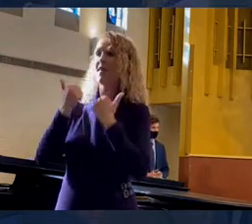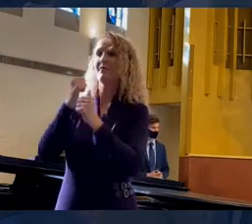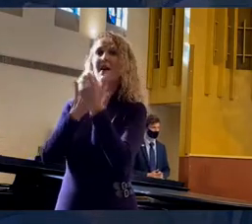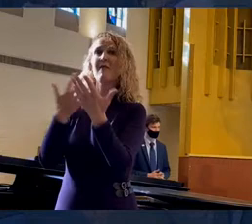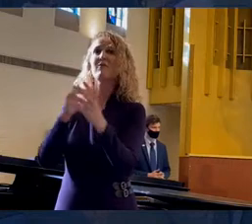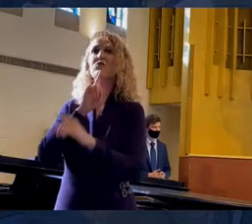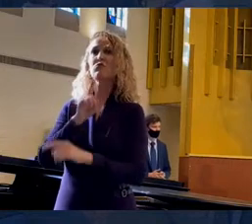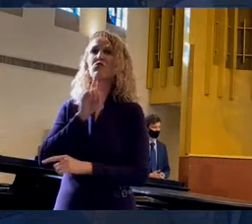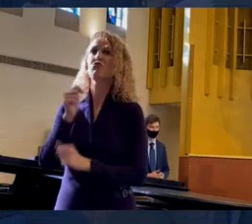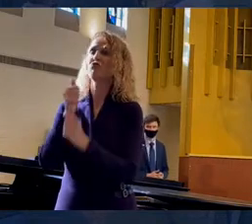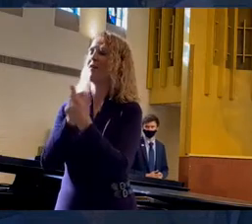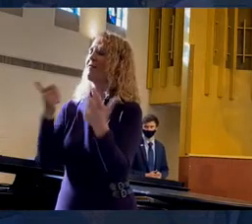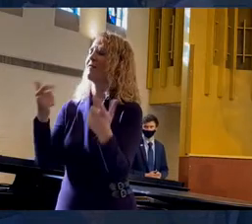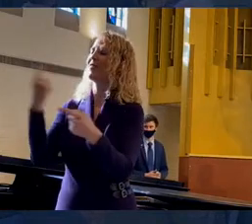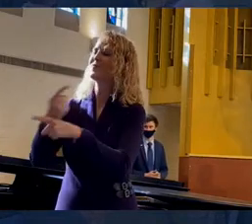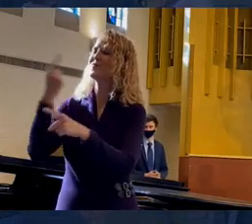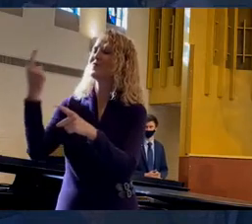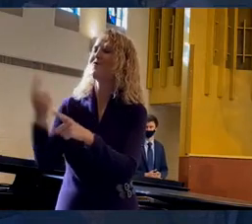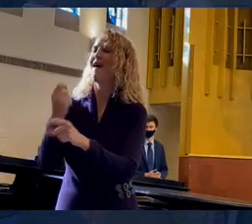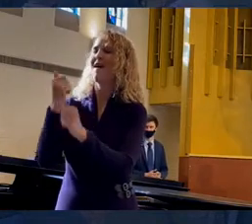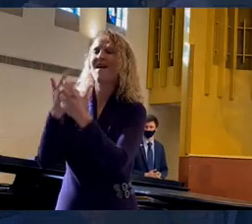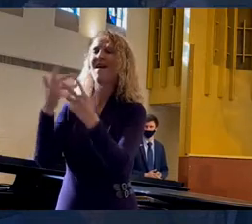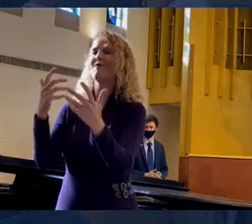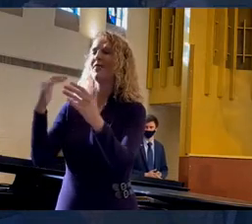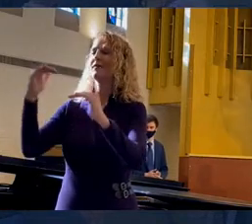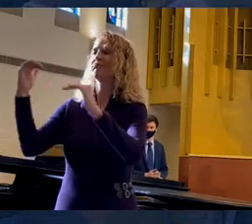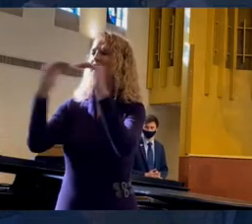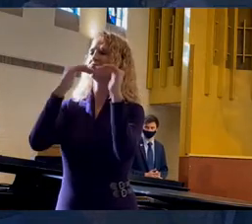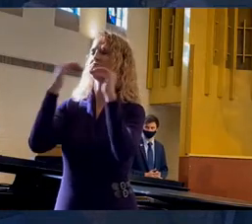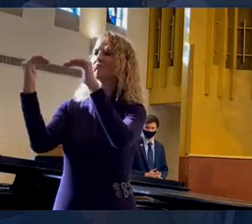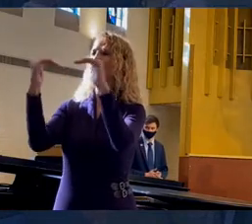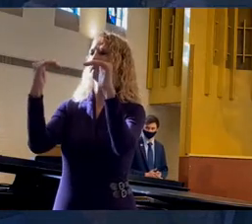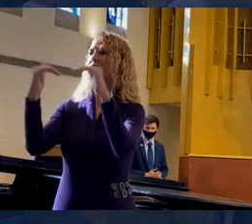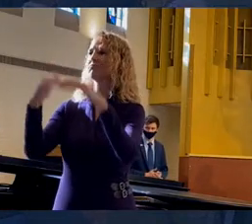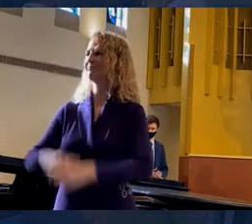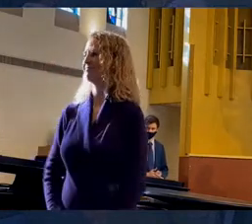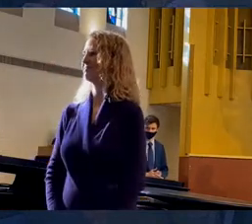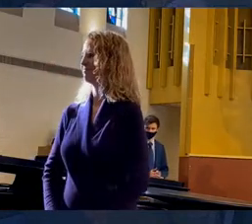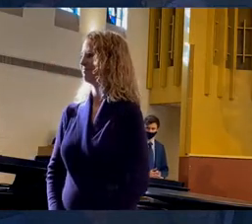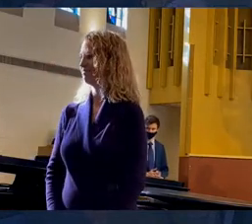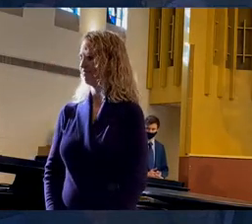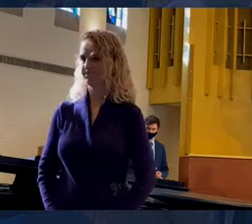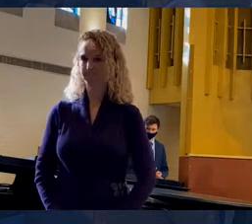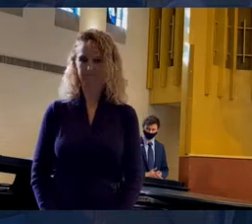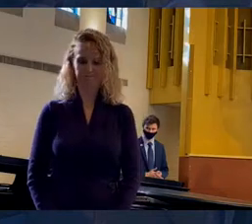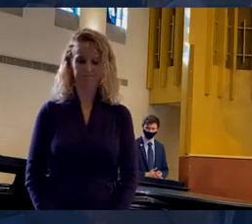is true and all that is right and all that is just.